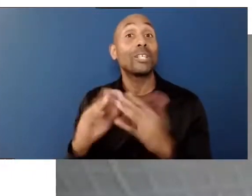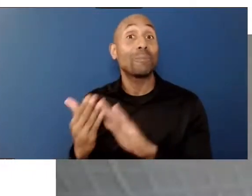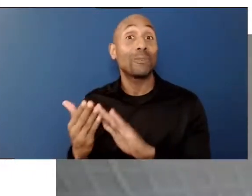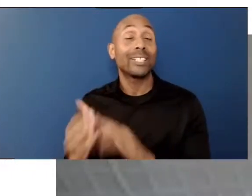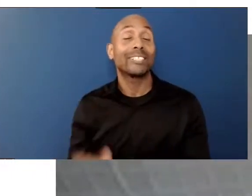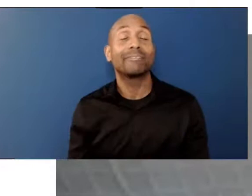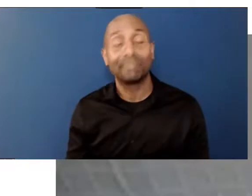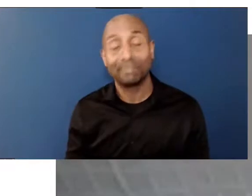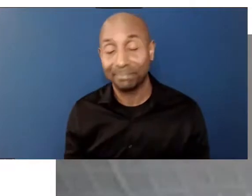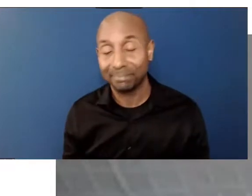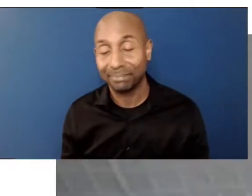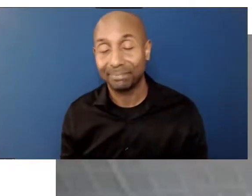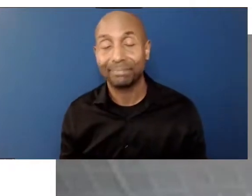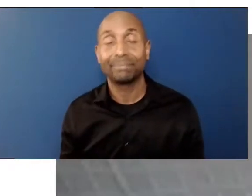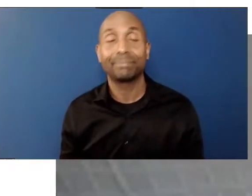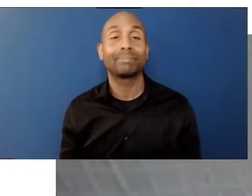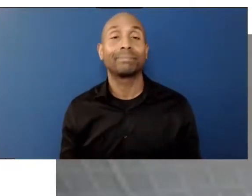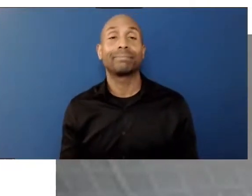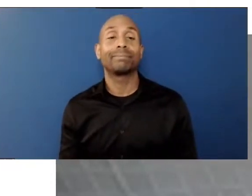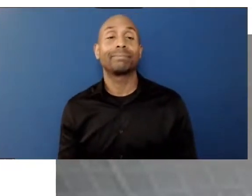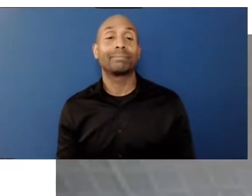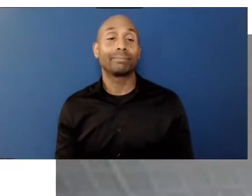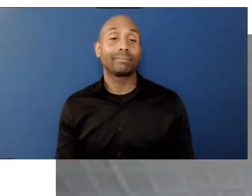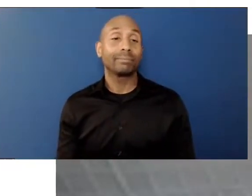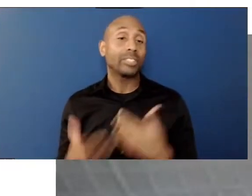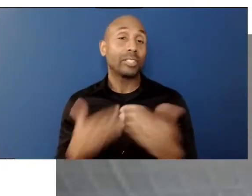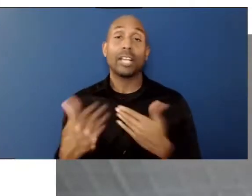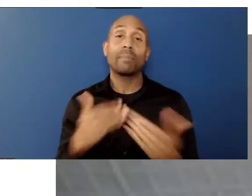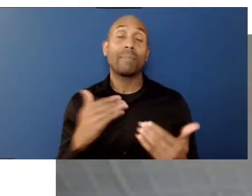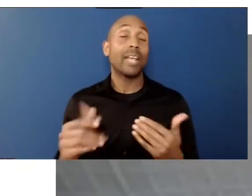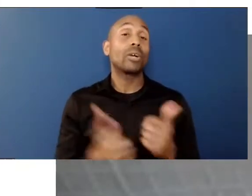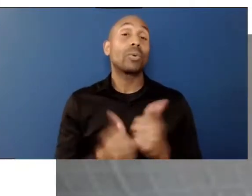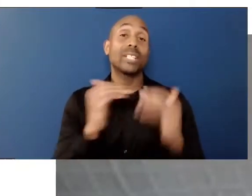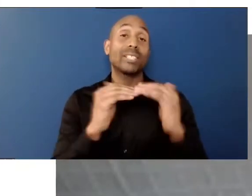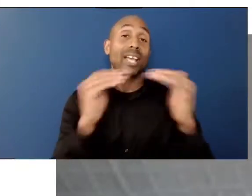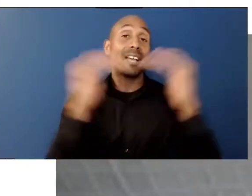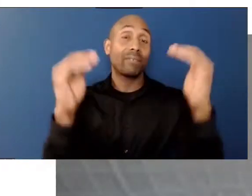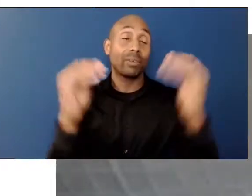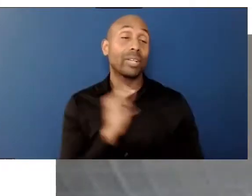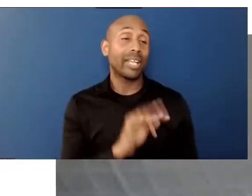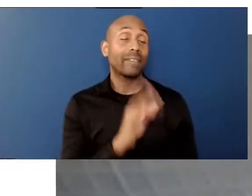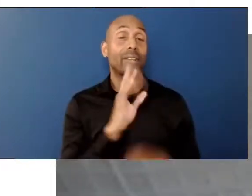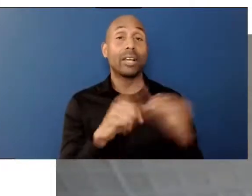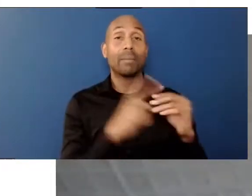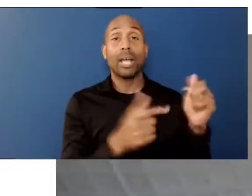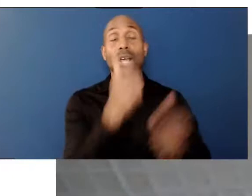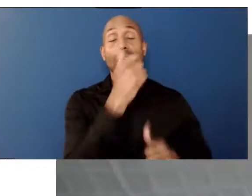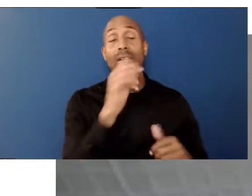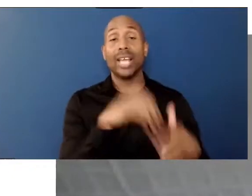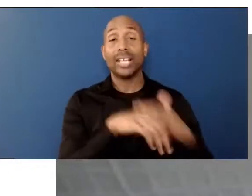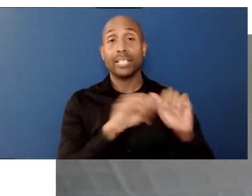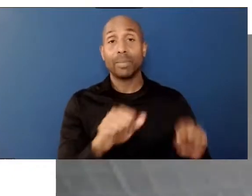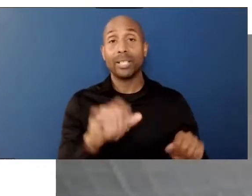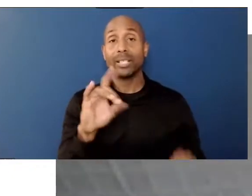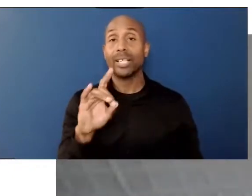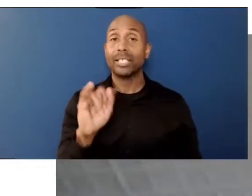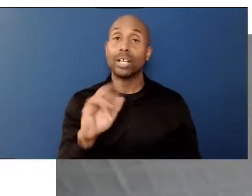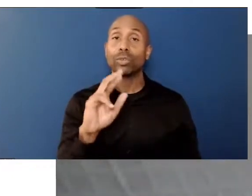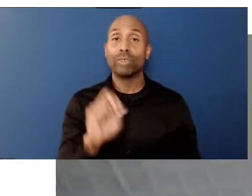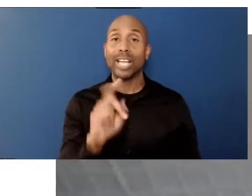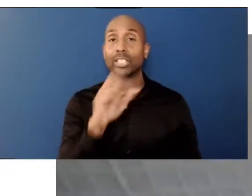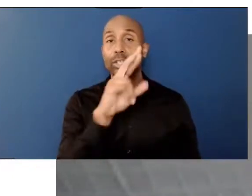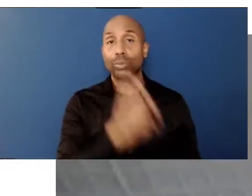is that on all levels, whether it's the Accessibility Directorate, the advisory board, the municipal